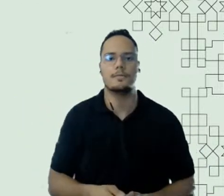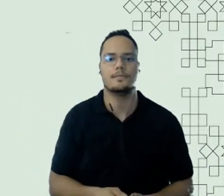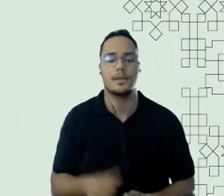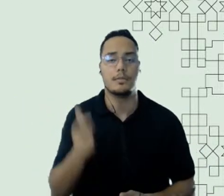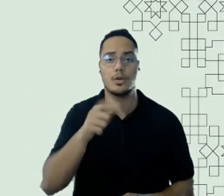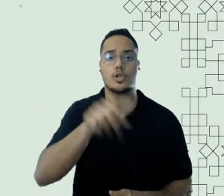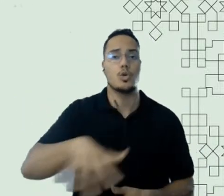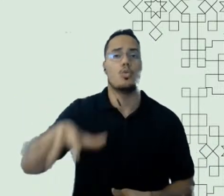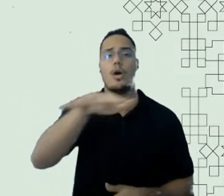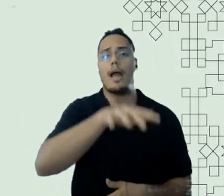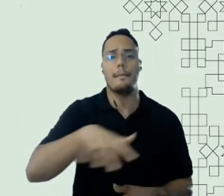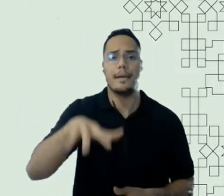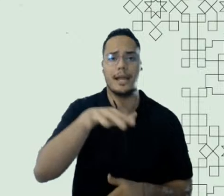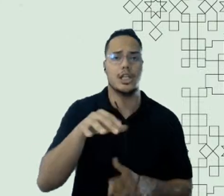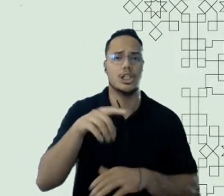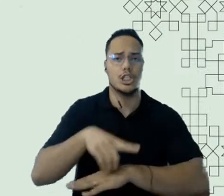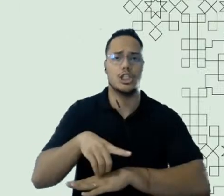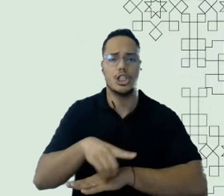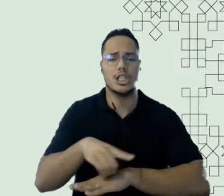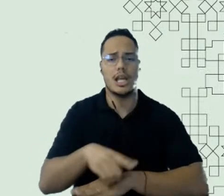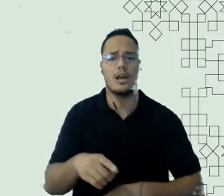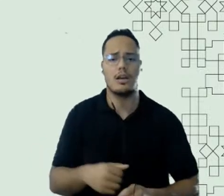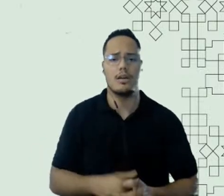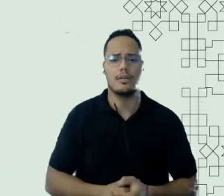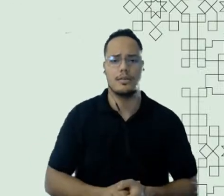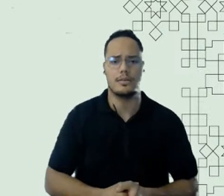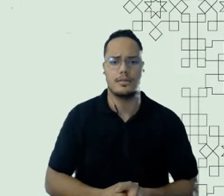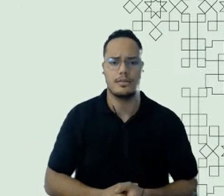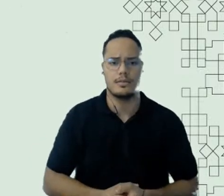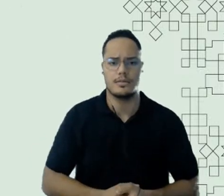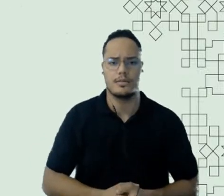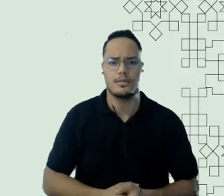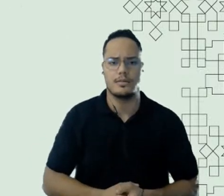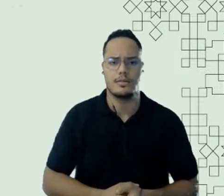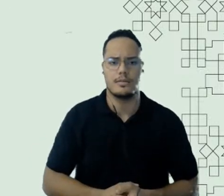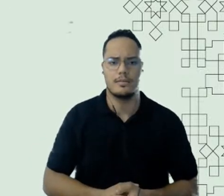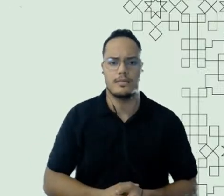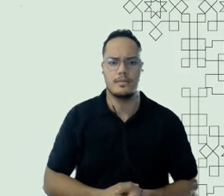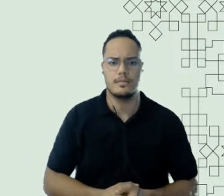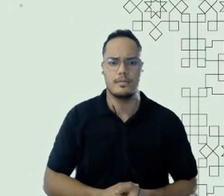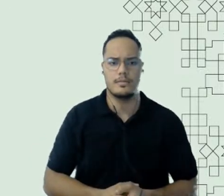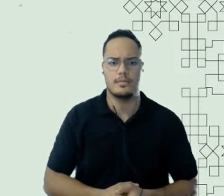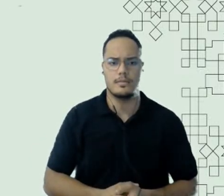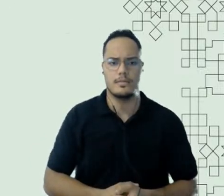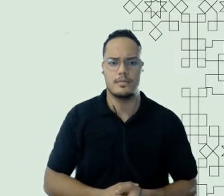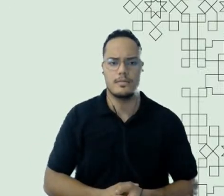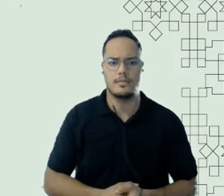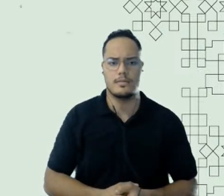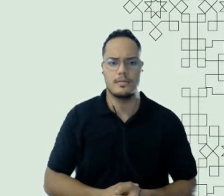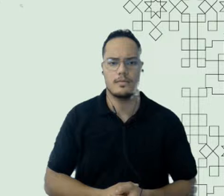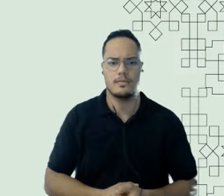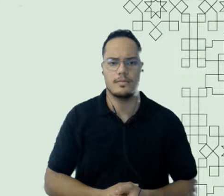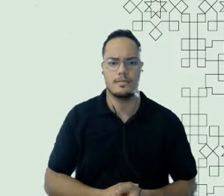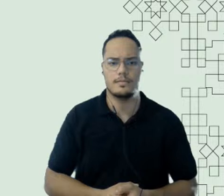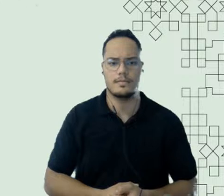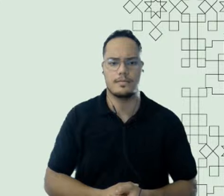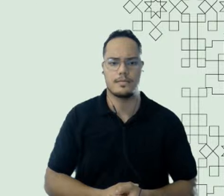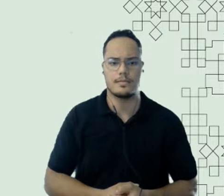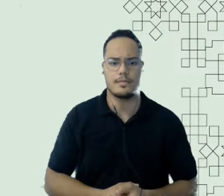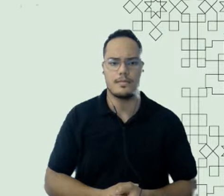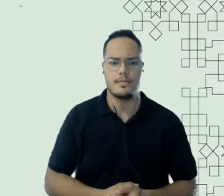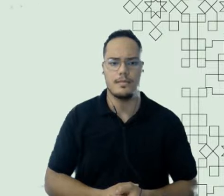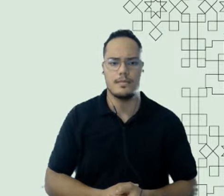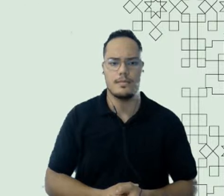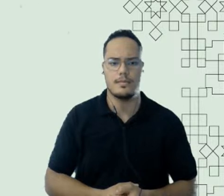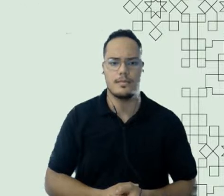but trying to make them emerge as tools for also developing a real digital society. And the